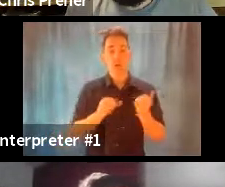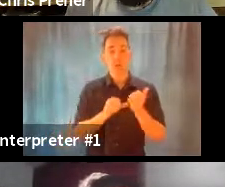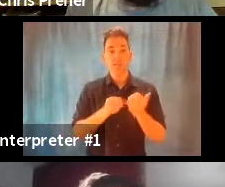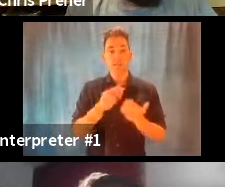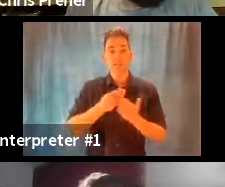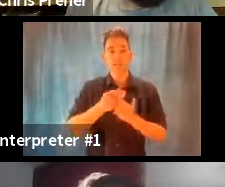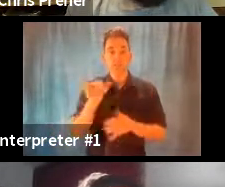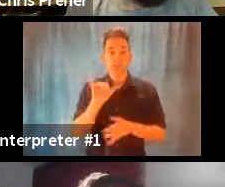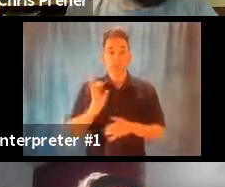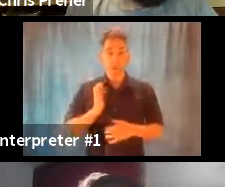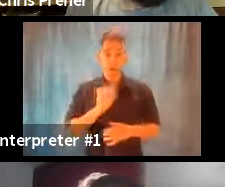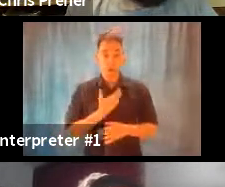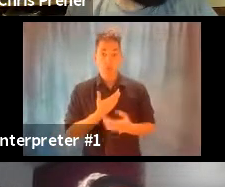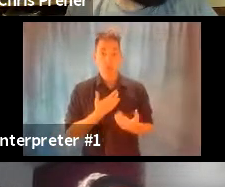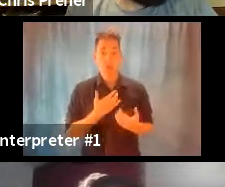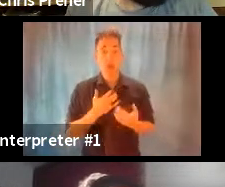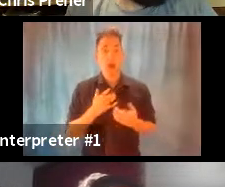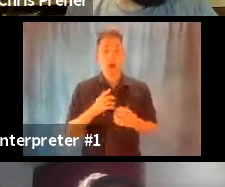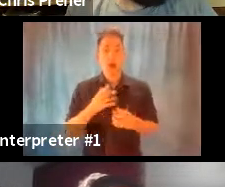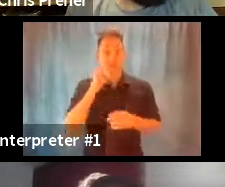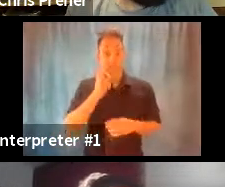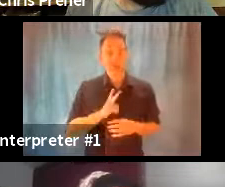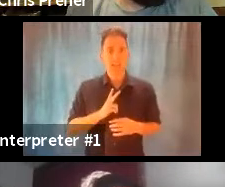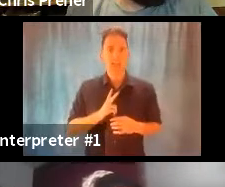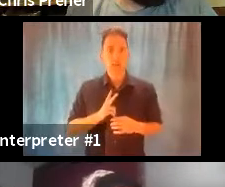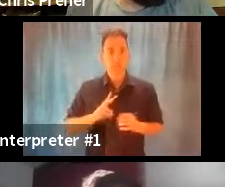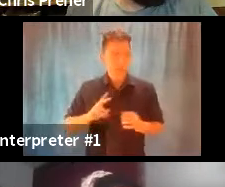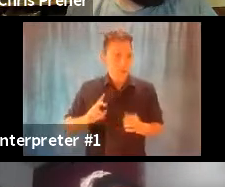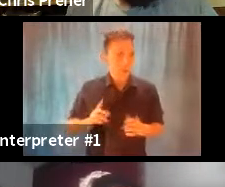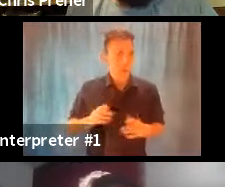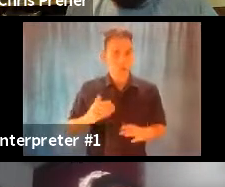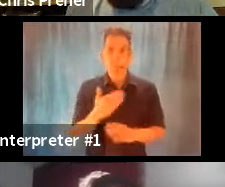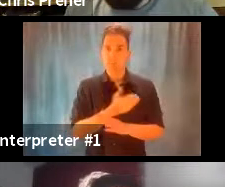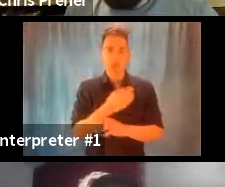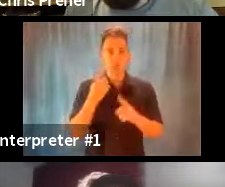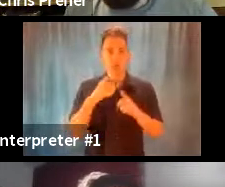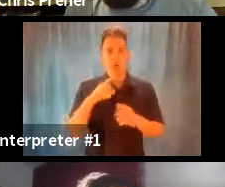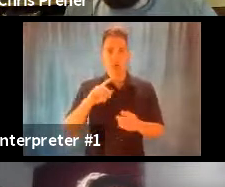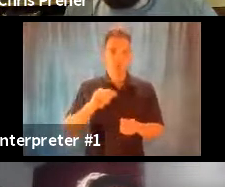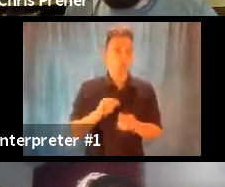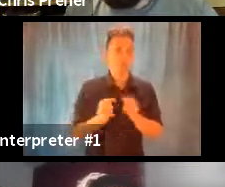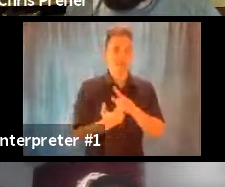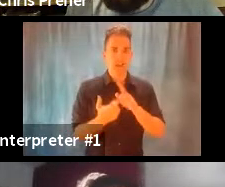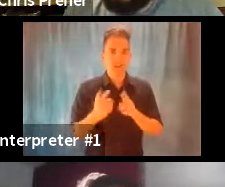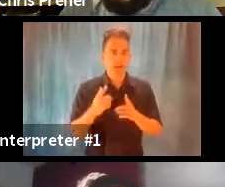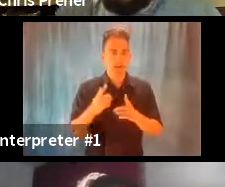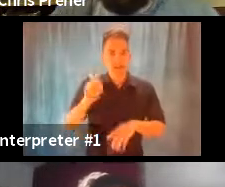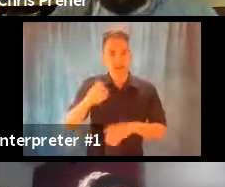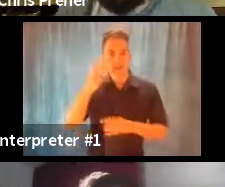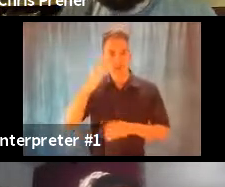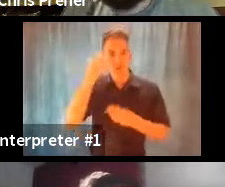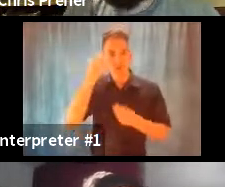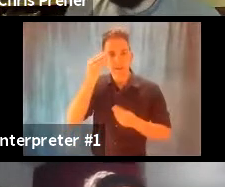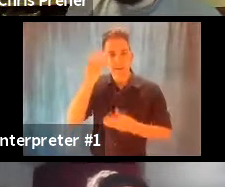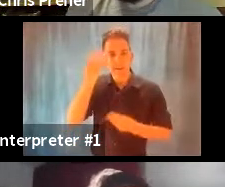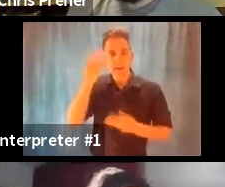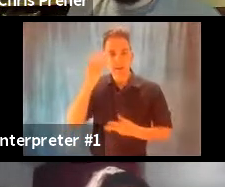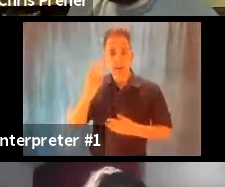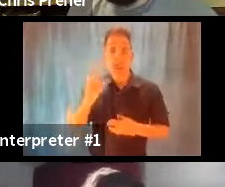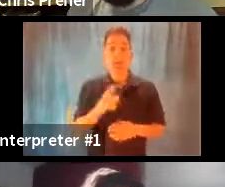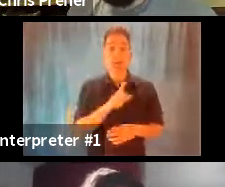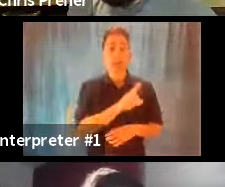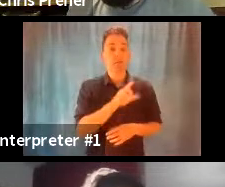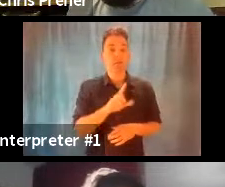own, we have seen firsthand the power of translation and the need for accessible information. On their own, landlords and tenants have struggled to complete